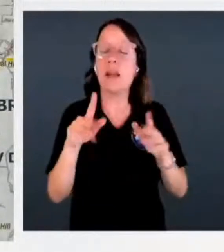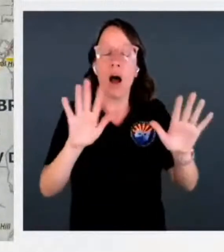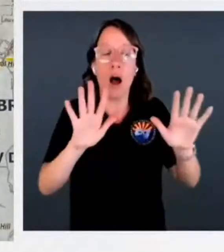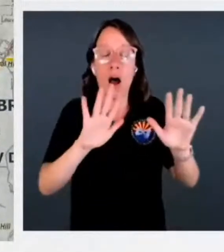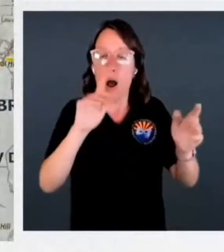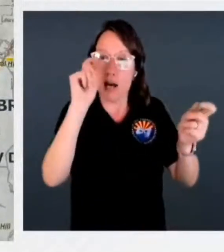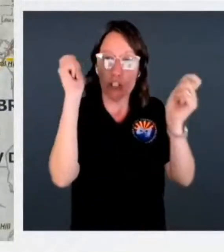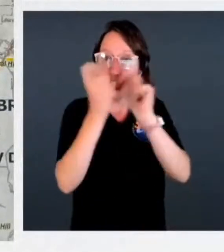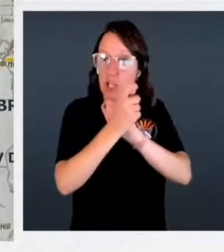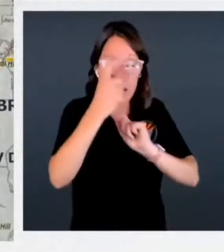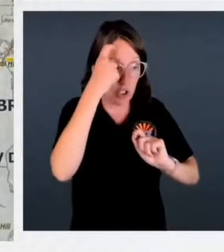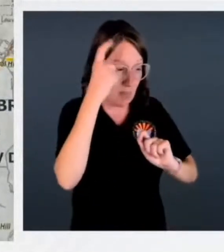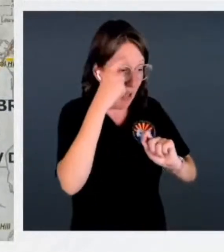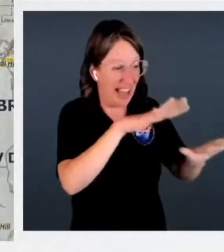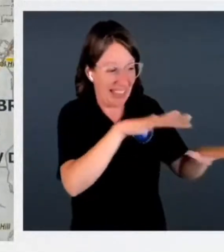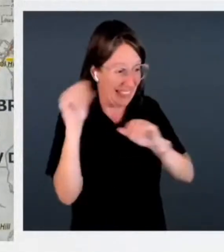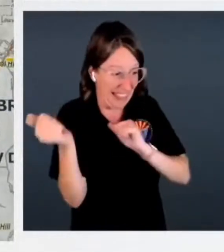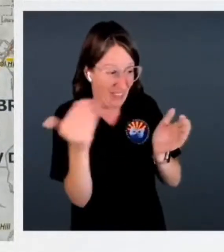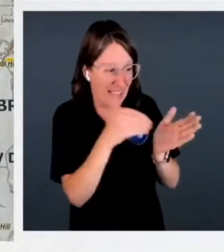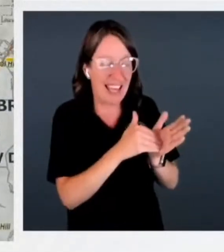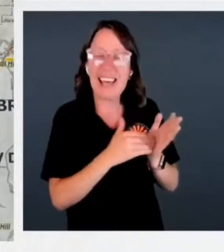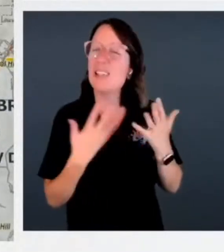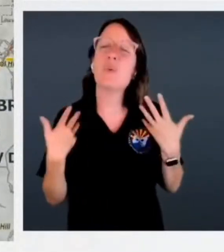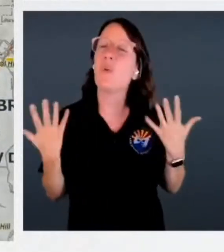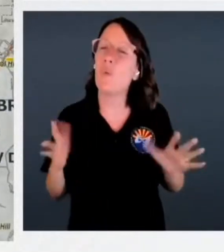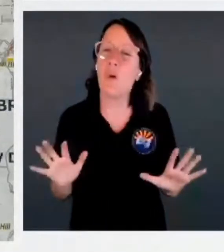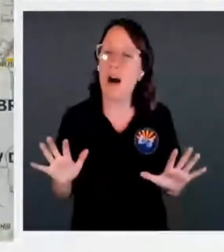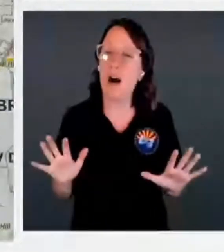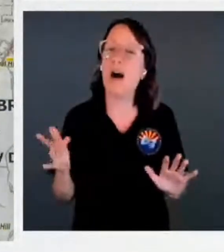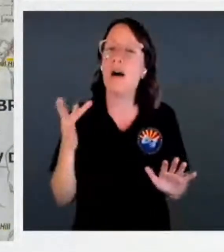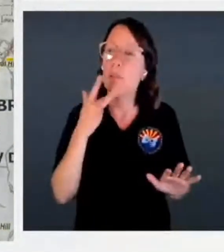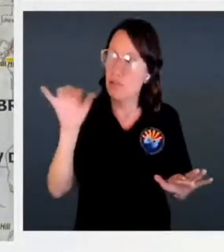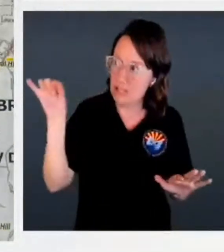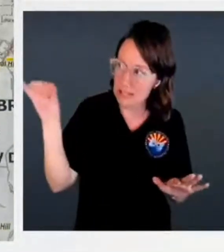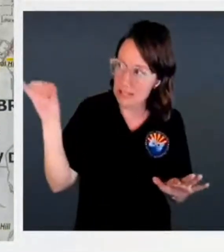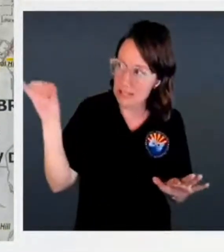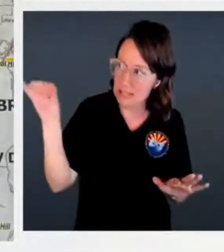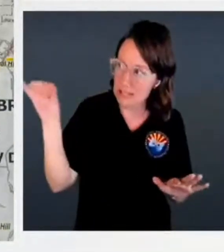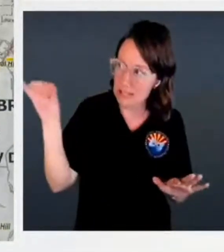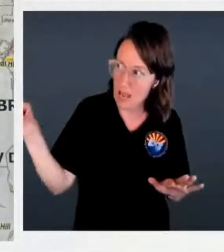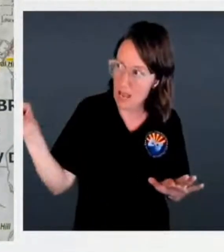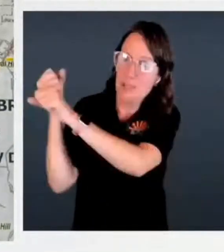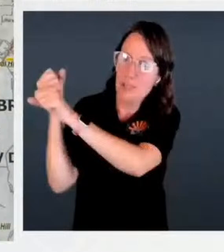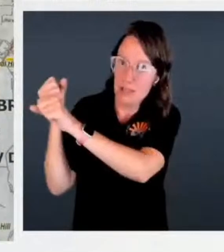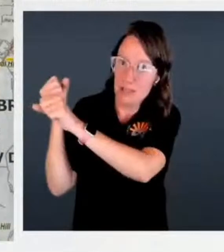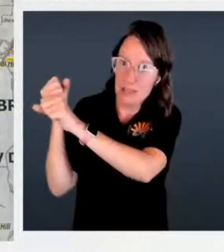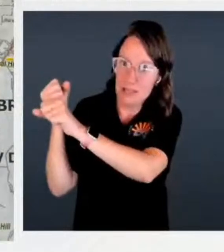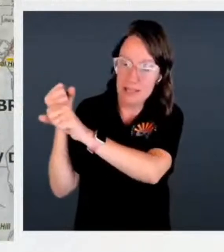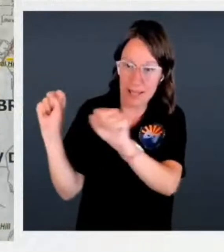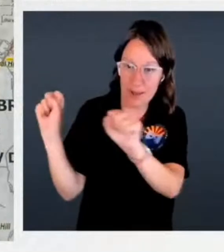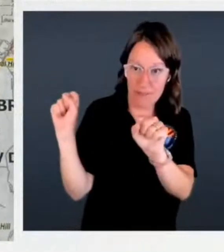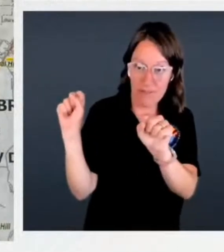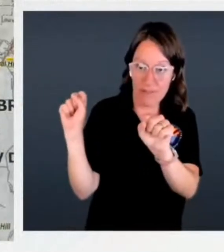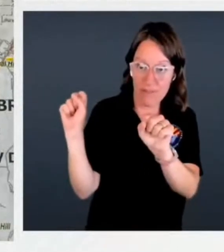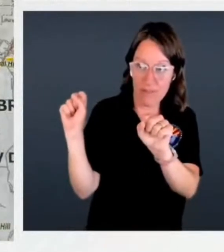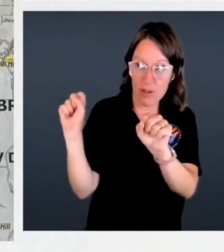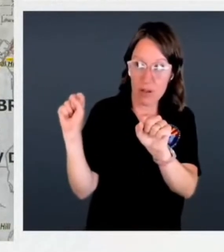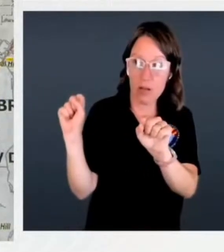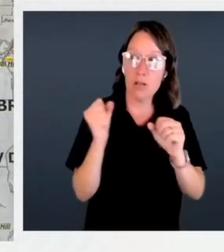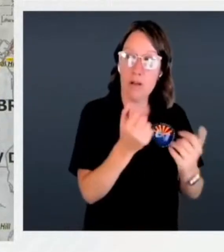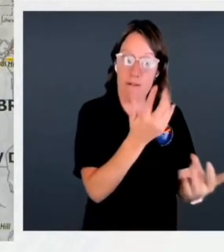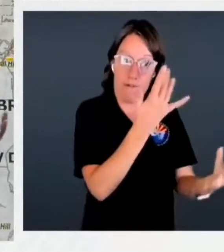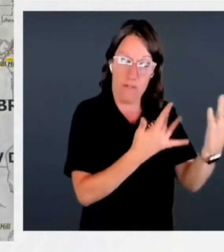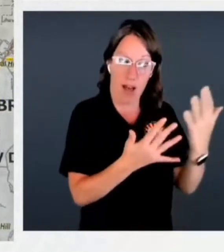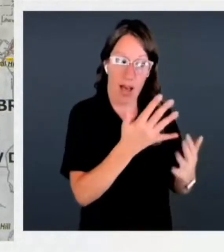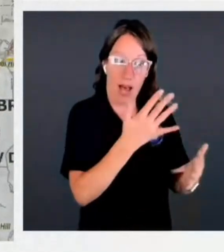that while it is frustrating, we understand that we have to ensure that we keep you safe. And that does